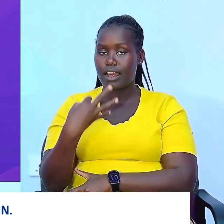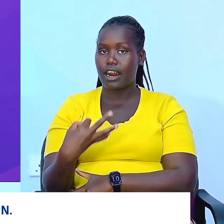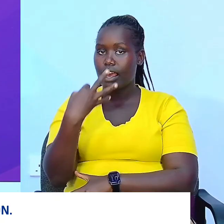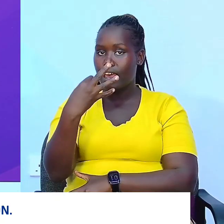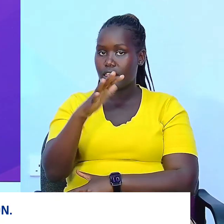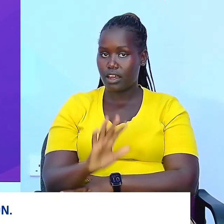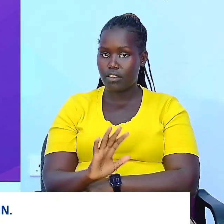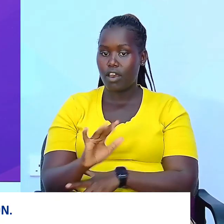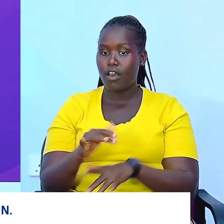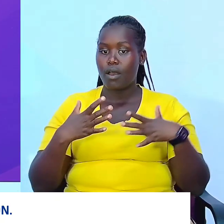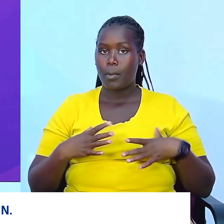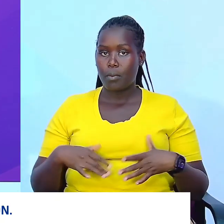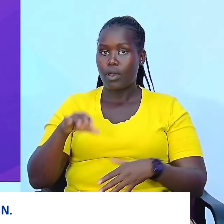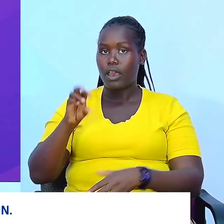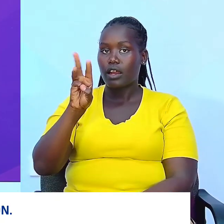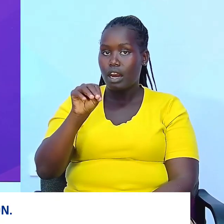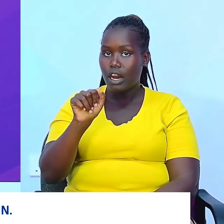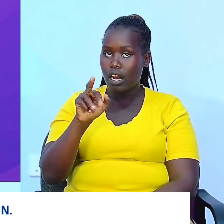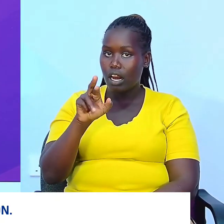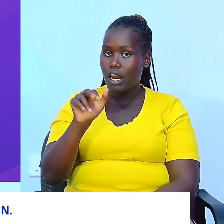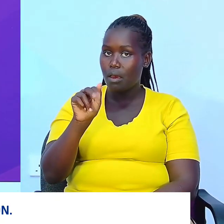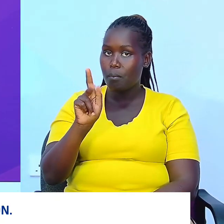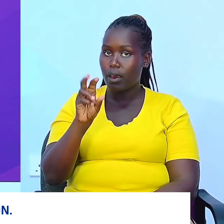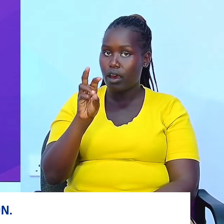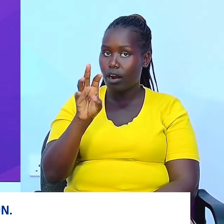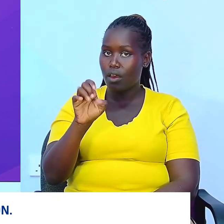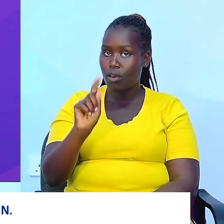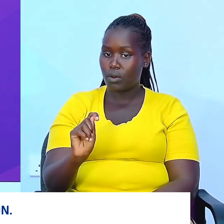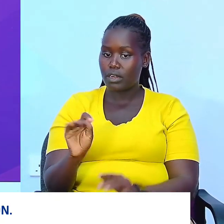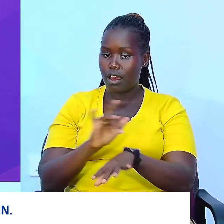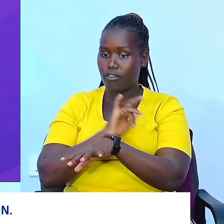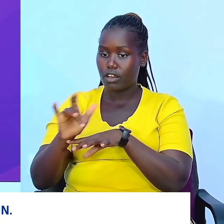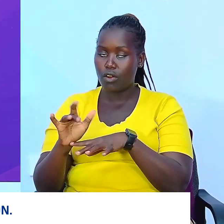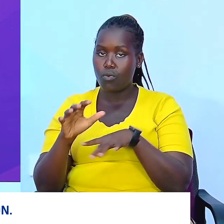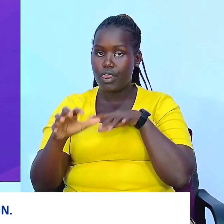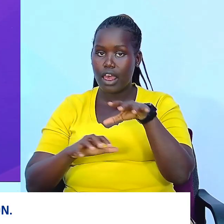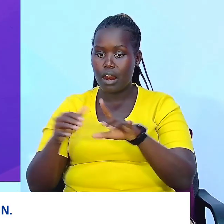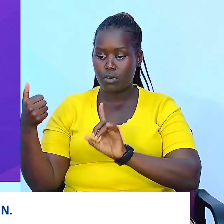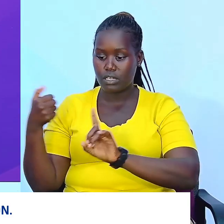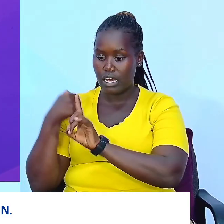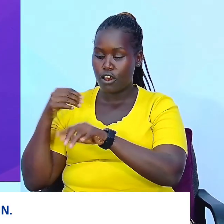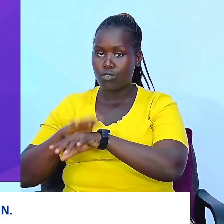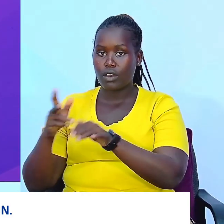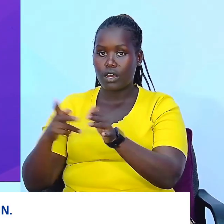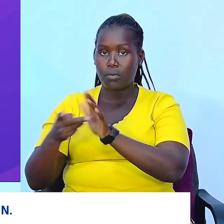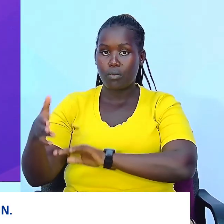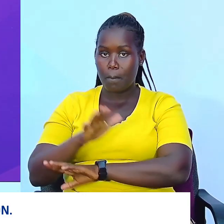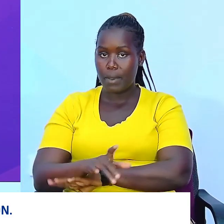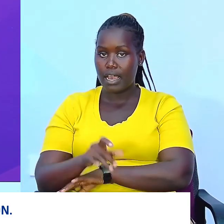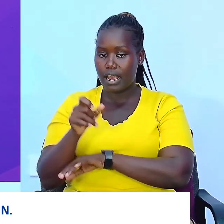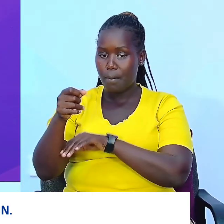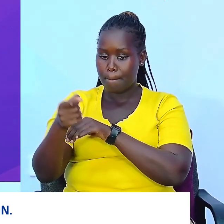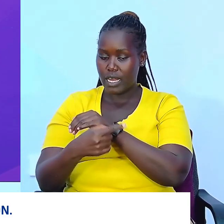in Elgeyo Marakwet County affected by wildlife attacks will receive compensation by June this